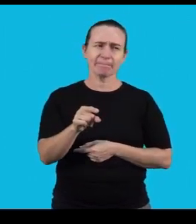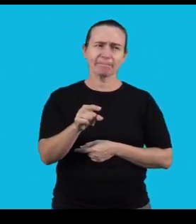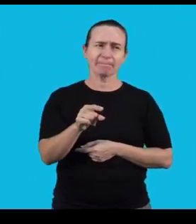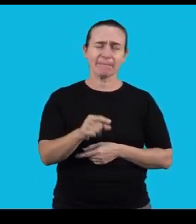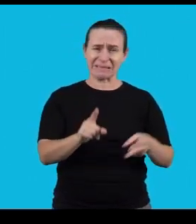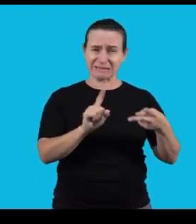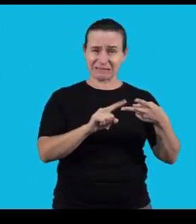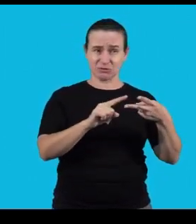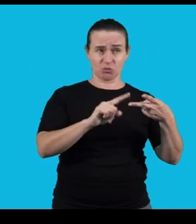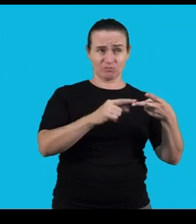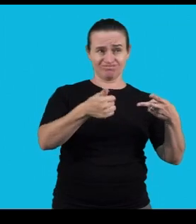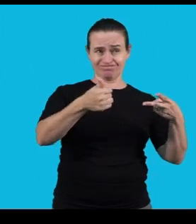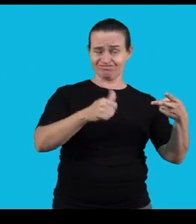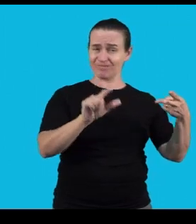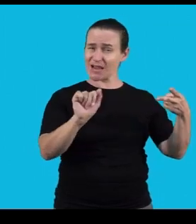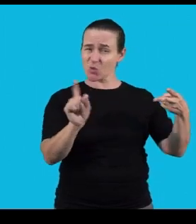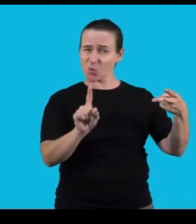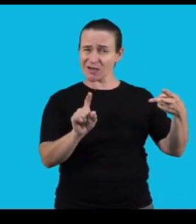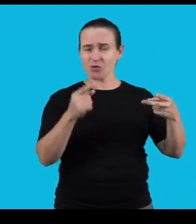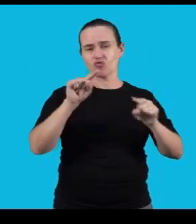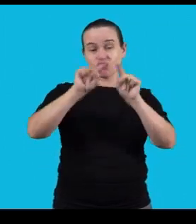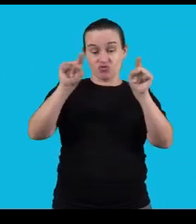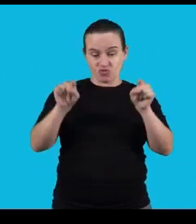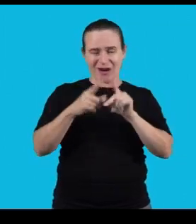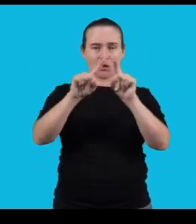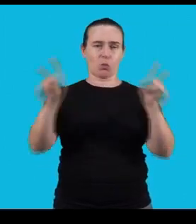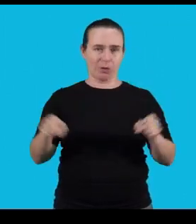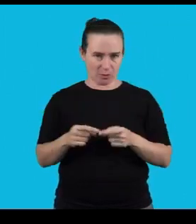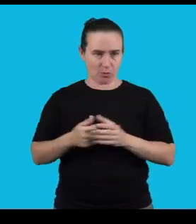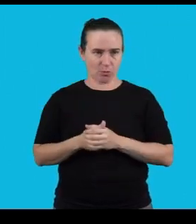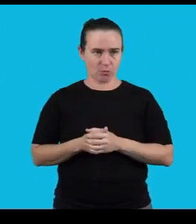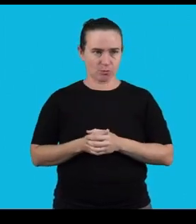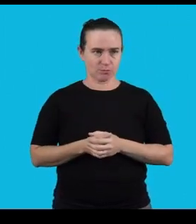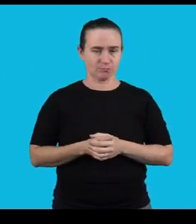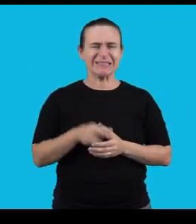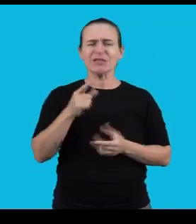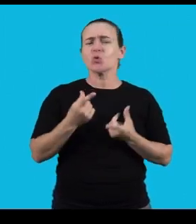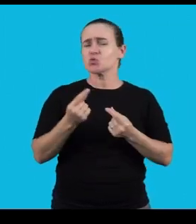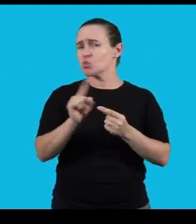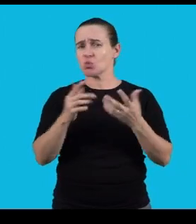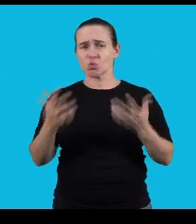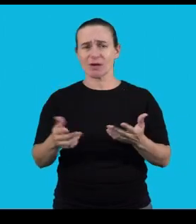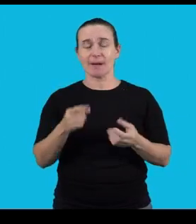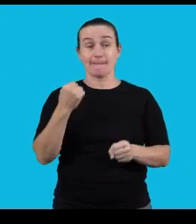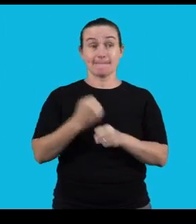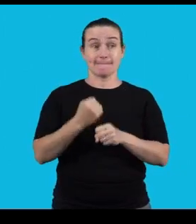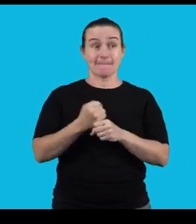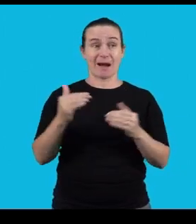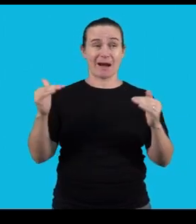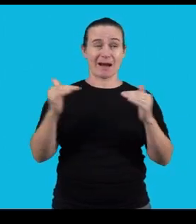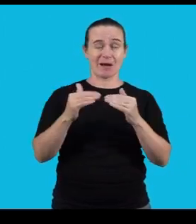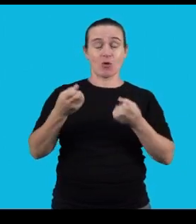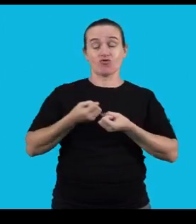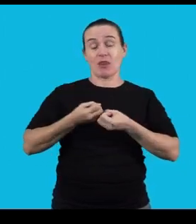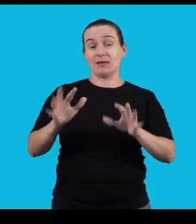D is the round window. What is the function? Part D here equalizes or